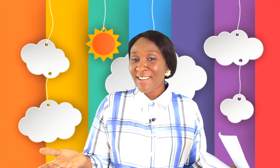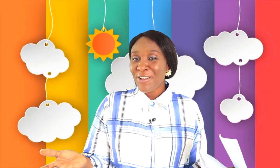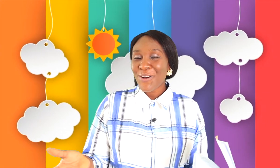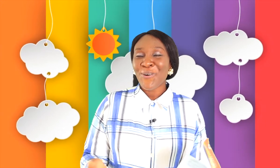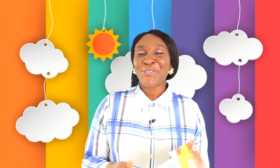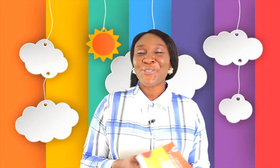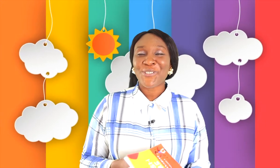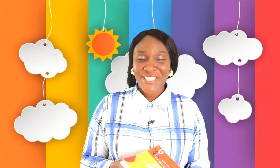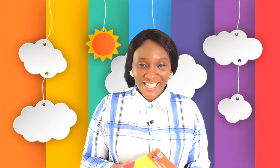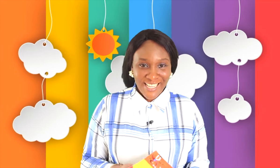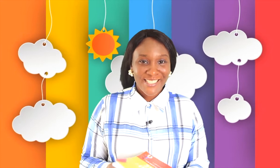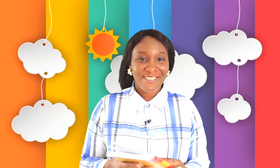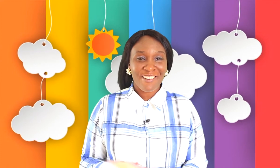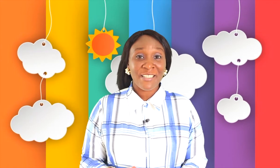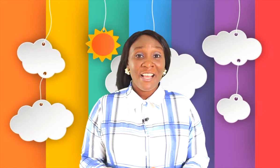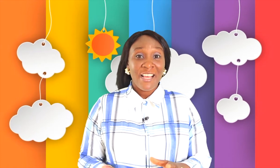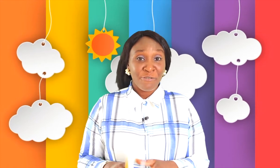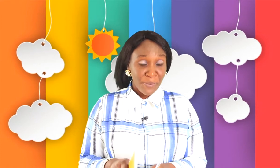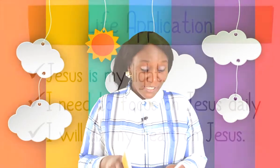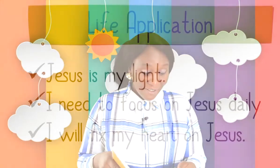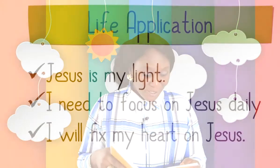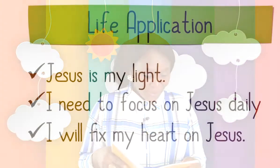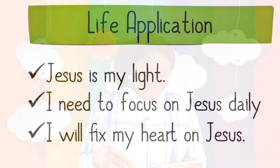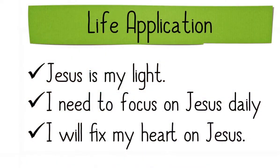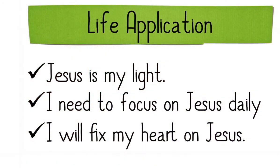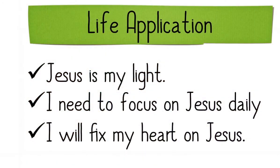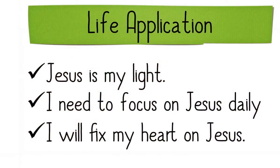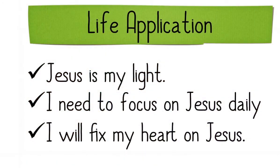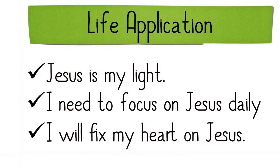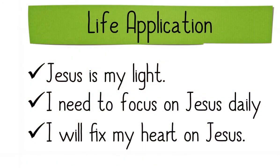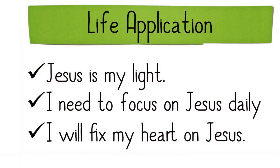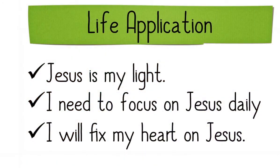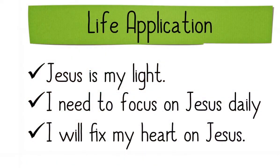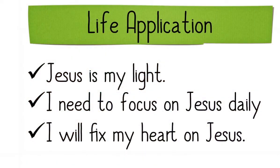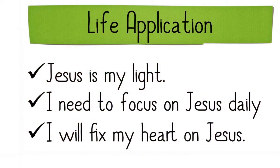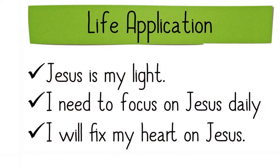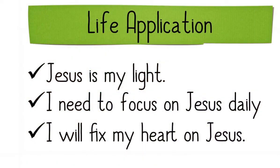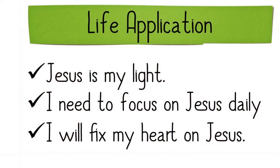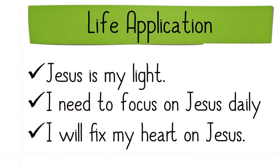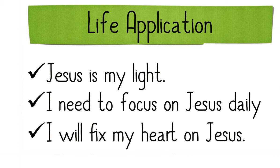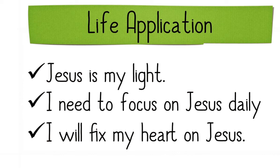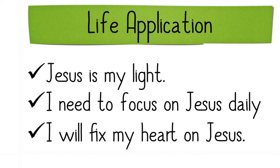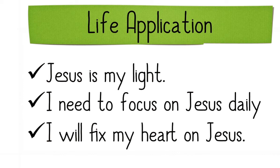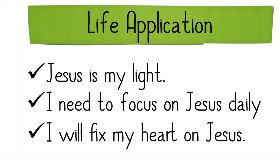where? On your chest. Great. And repeat after me. Jesus is my